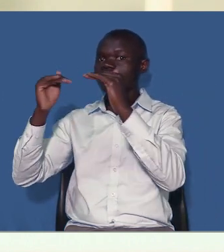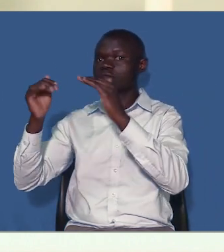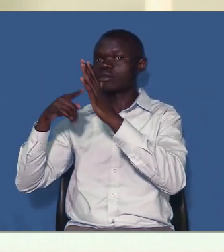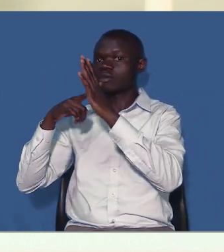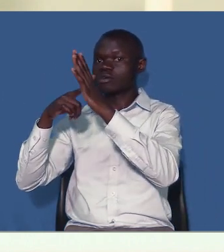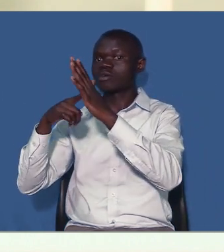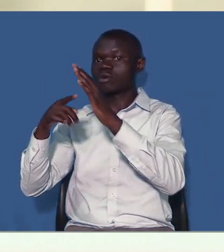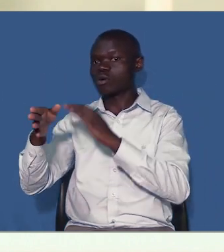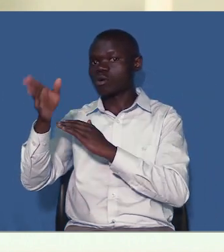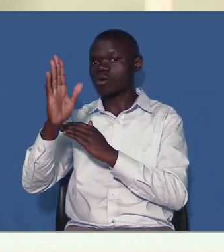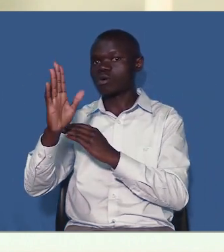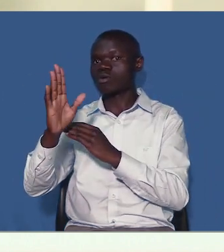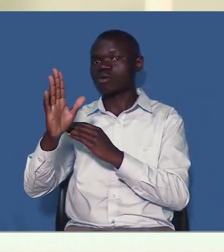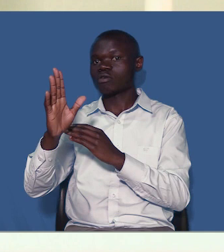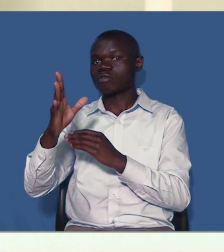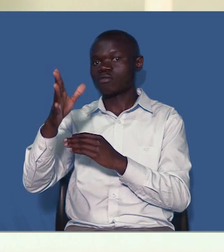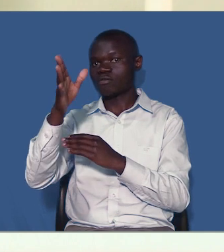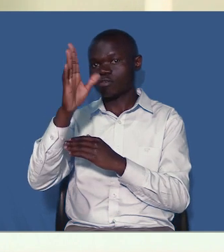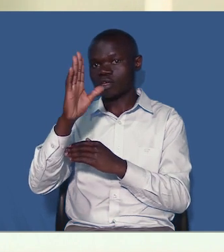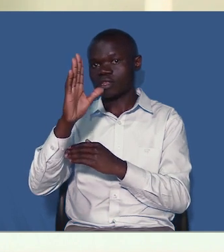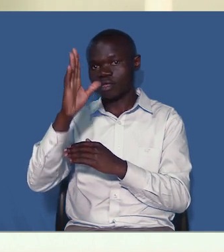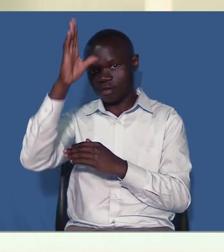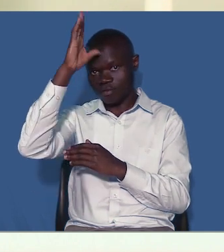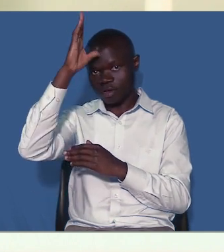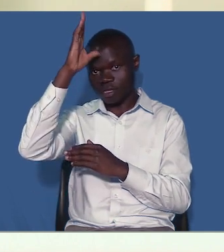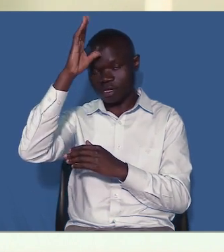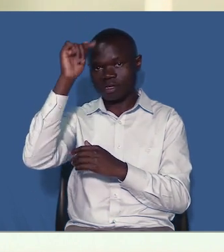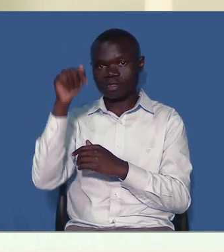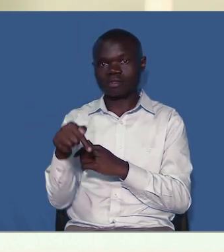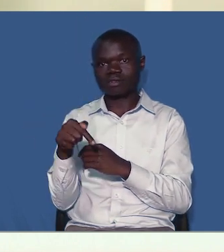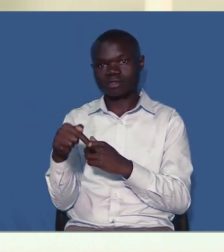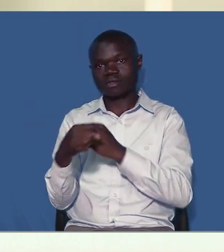"This is my beloved Son, with whom I am well pleased."